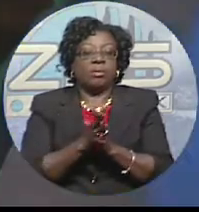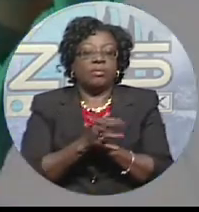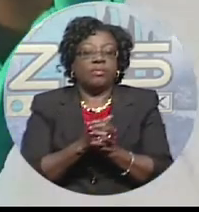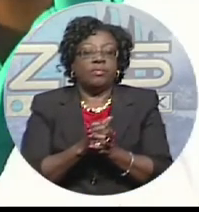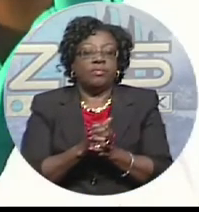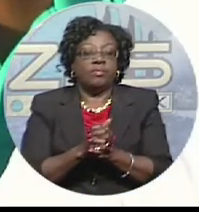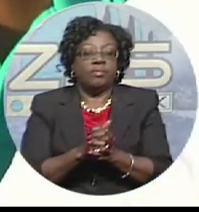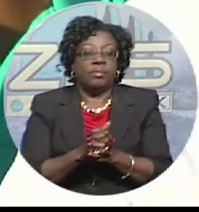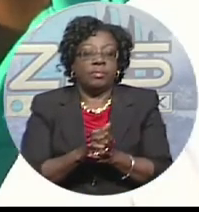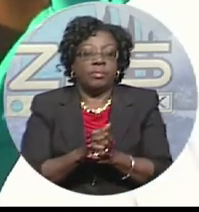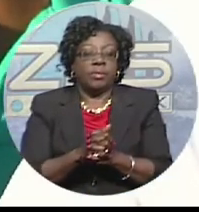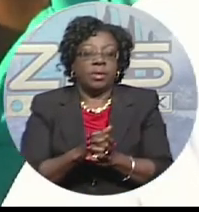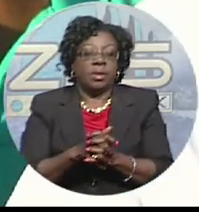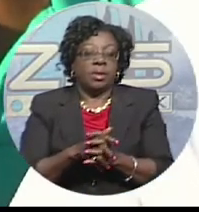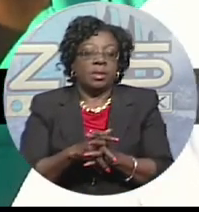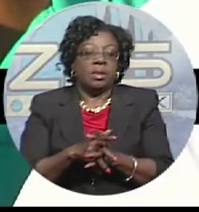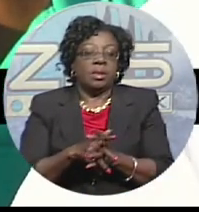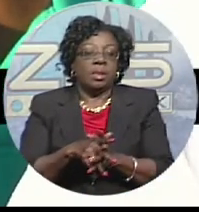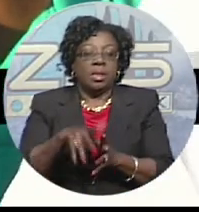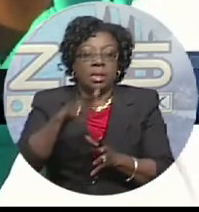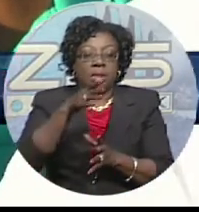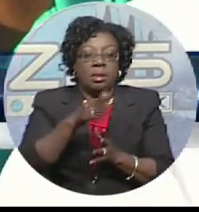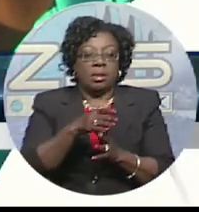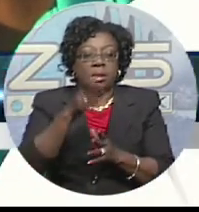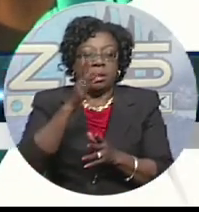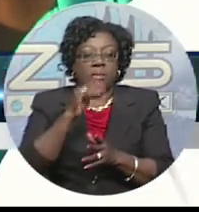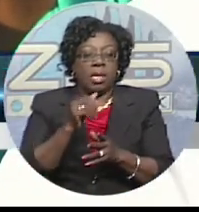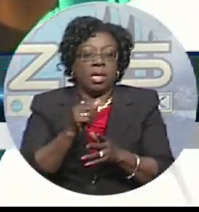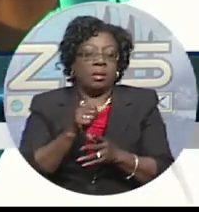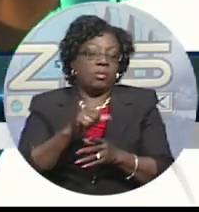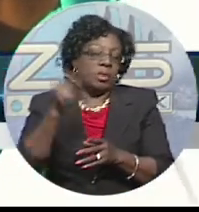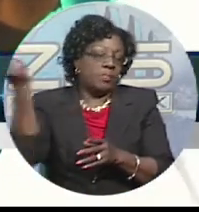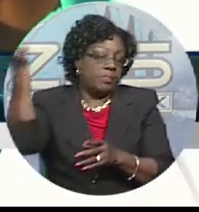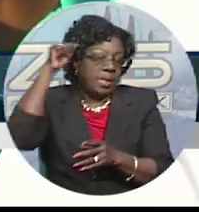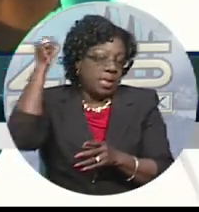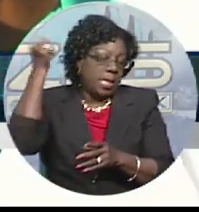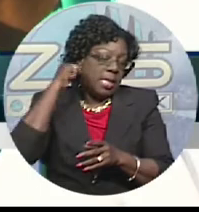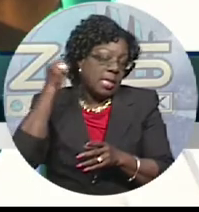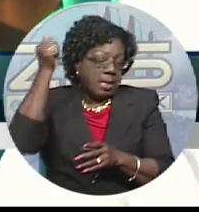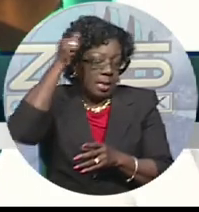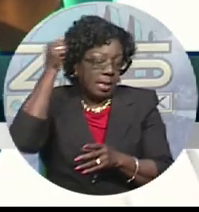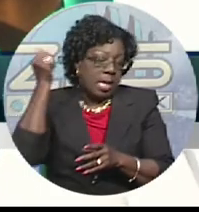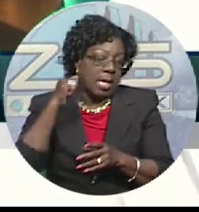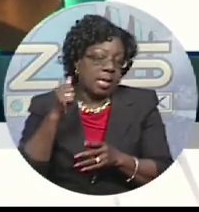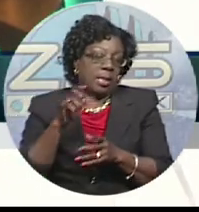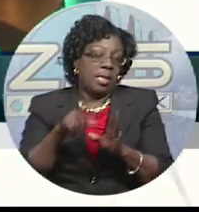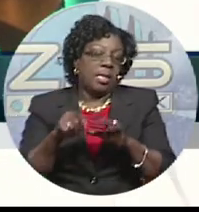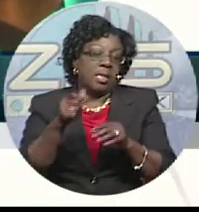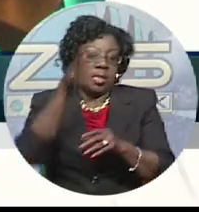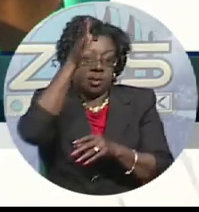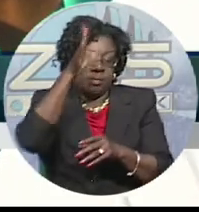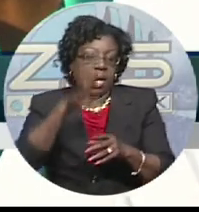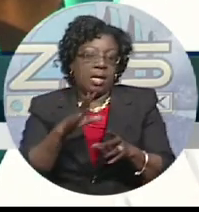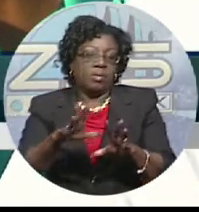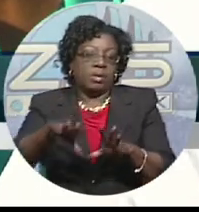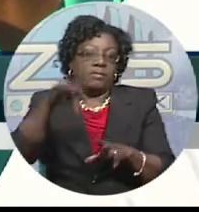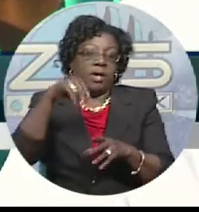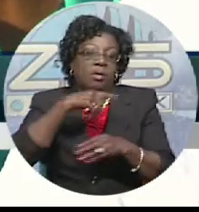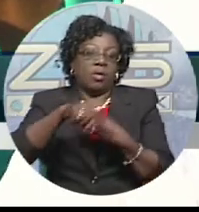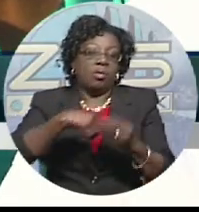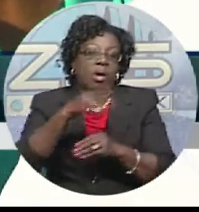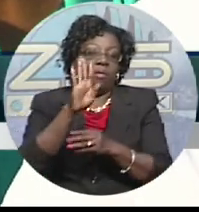Apparent blunt force injury to the head. This male was found